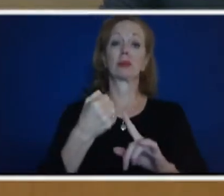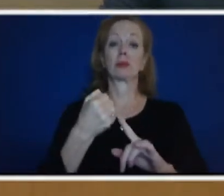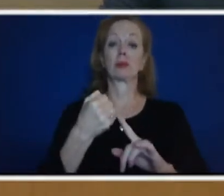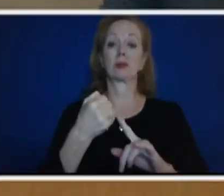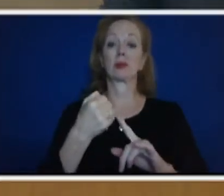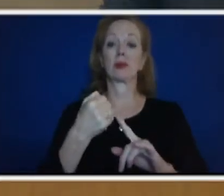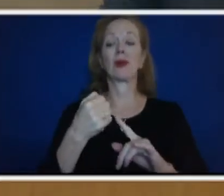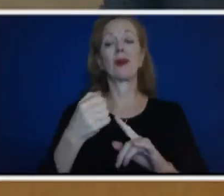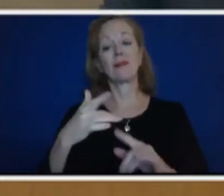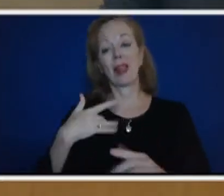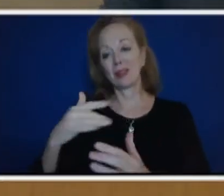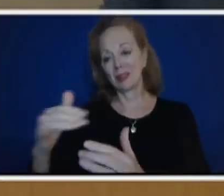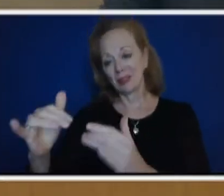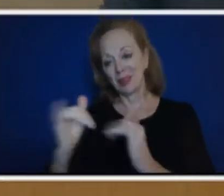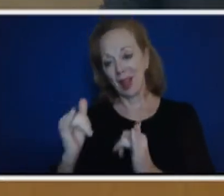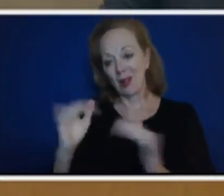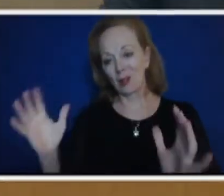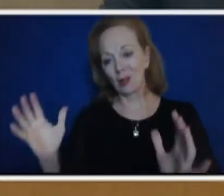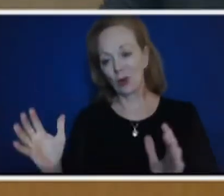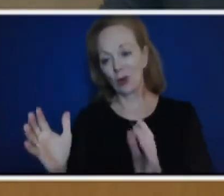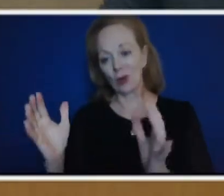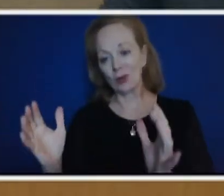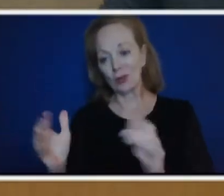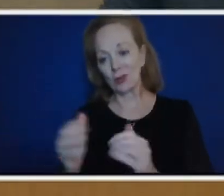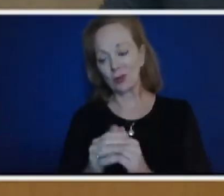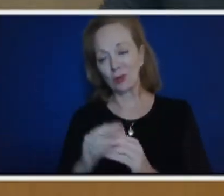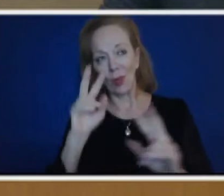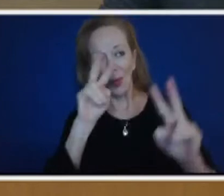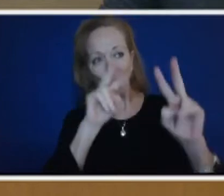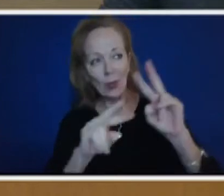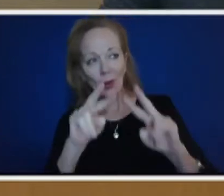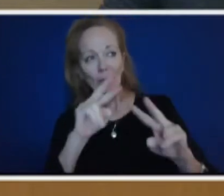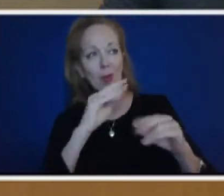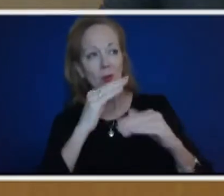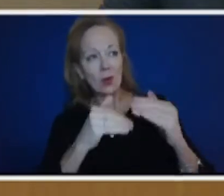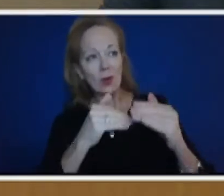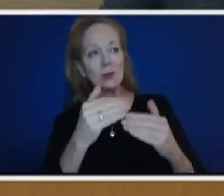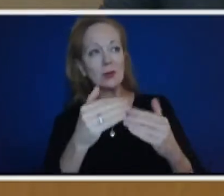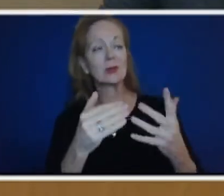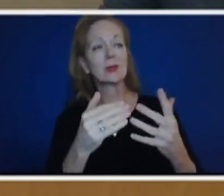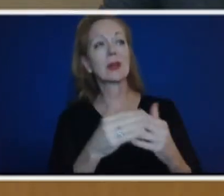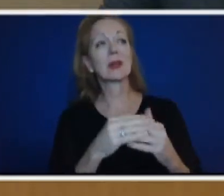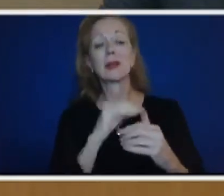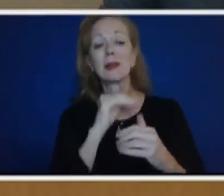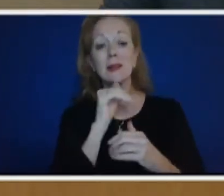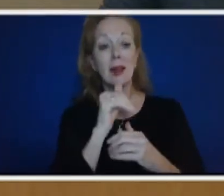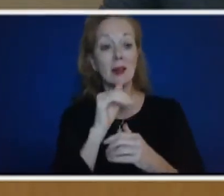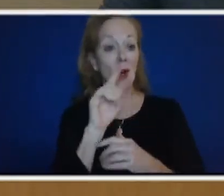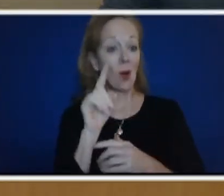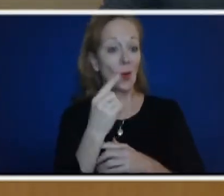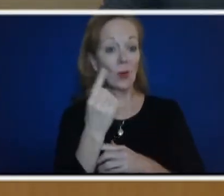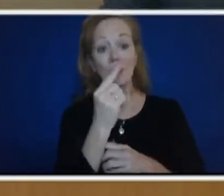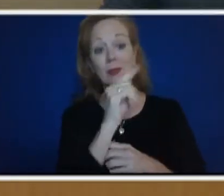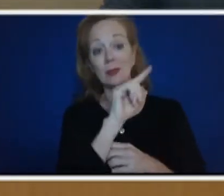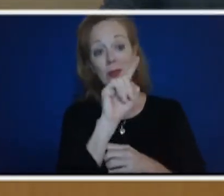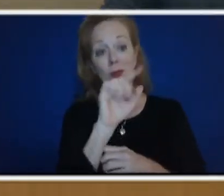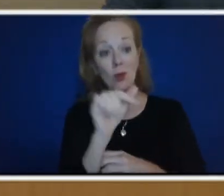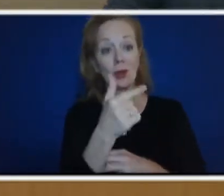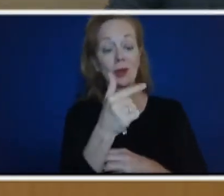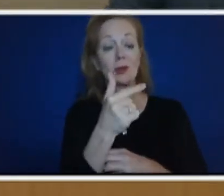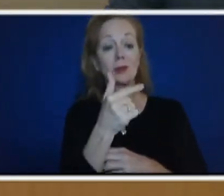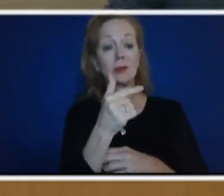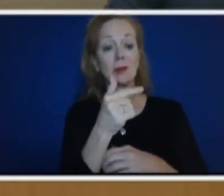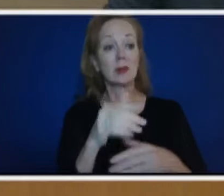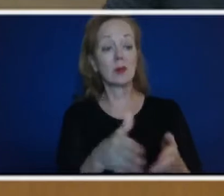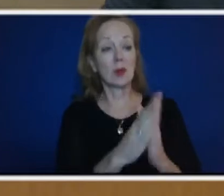So I just encourage you all to take a look at the processes that you have, because it's not just a zoning petition. You're talking about